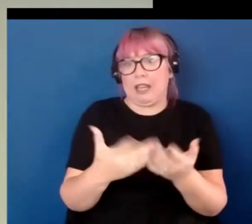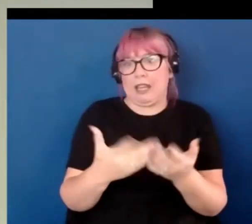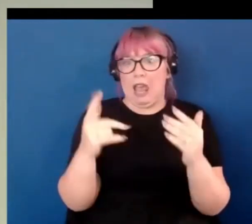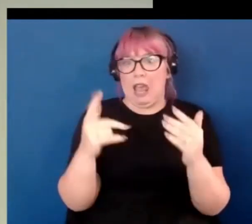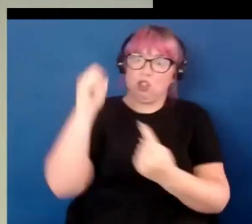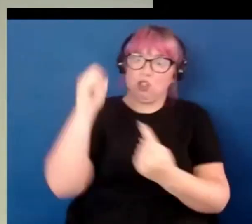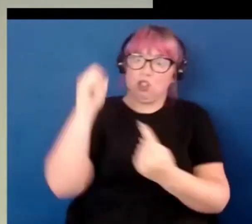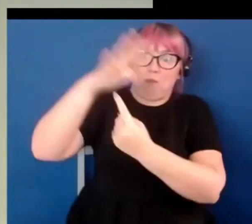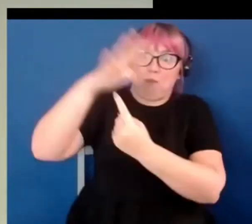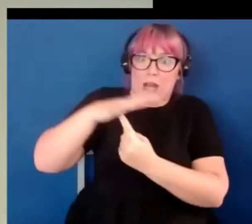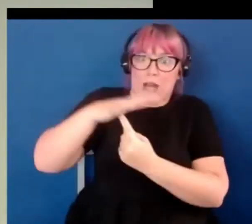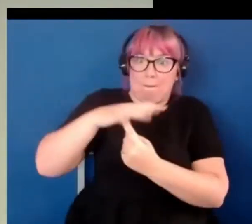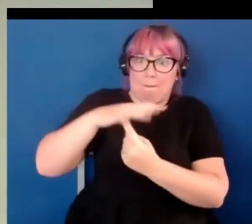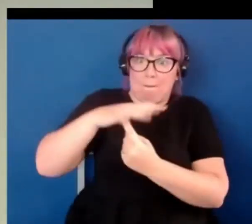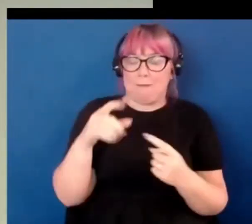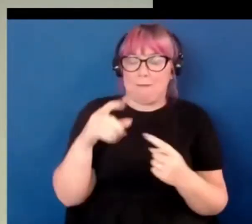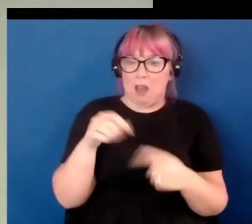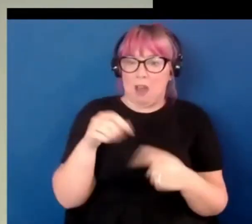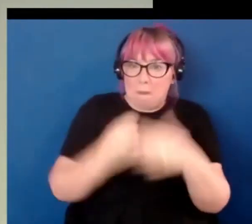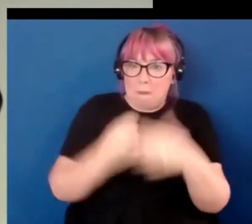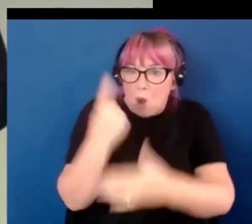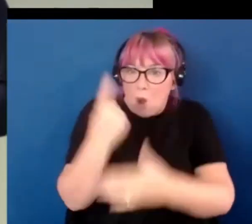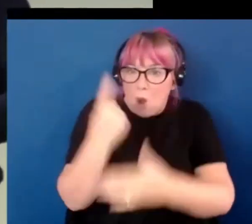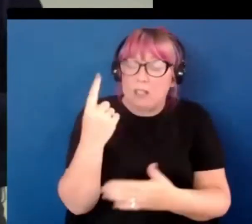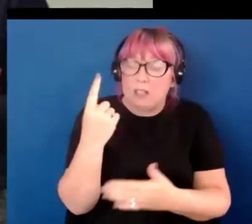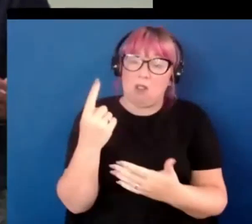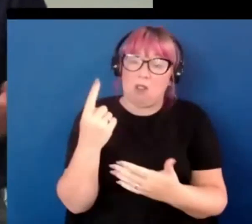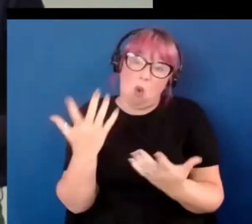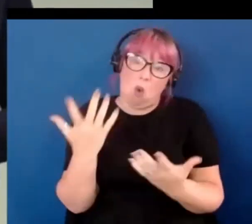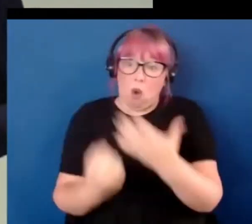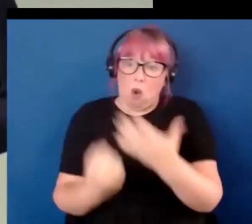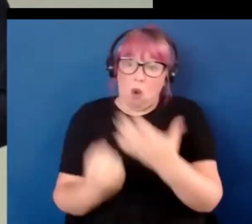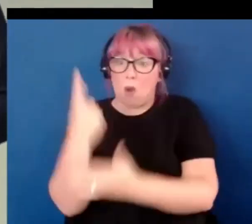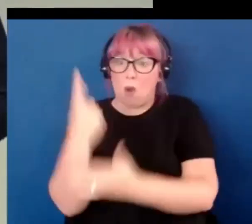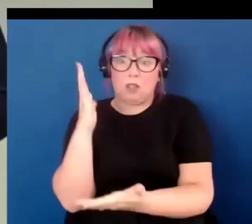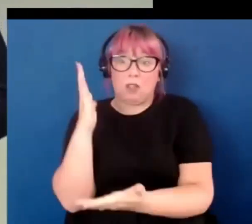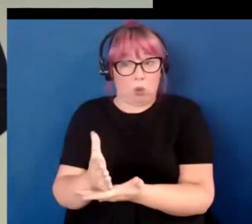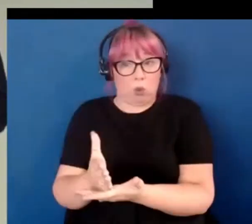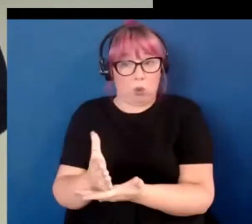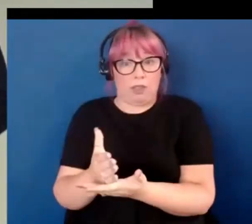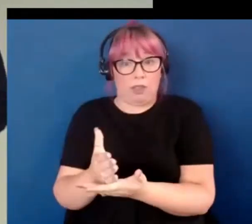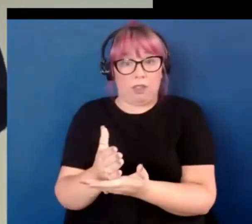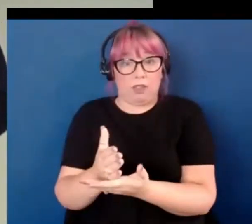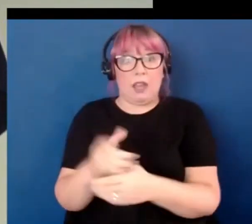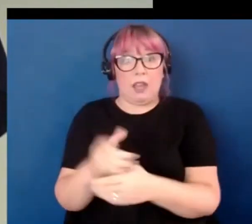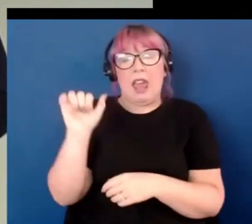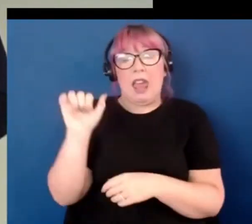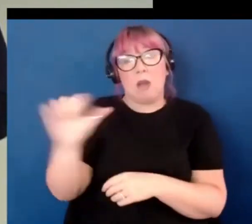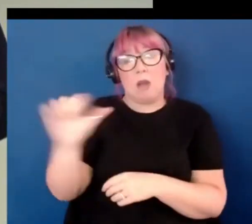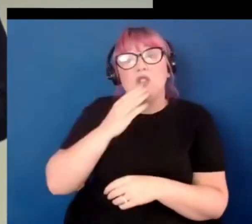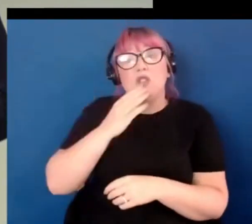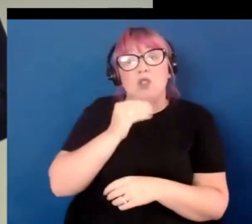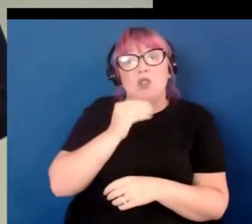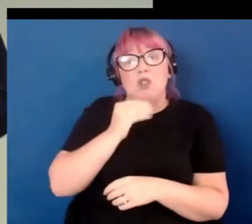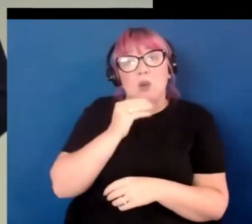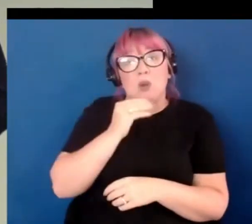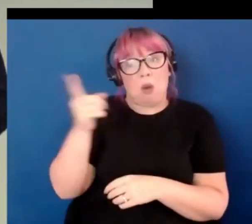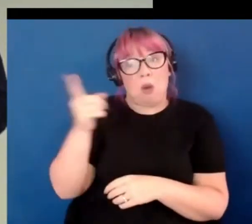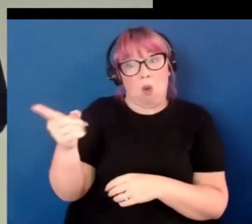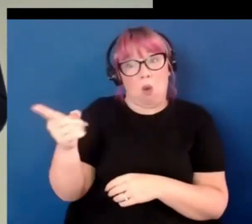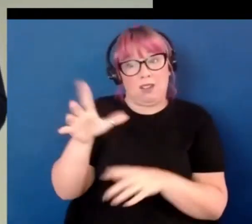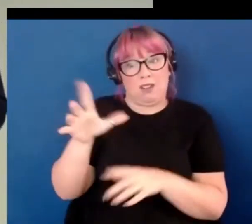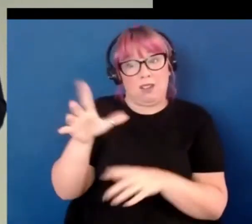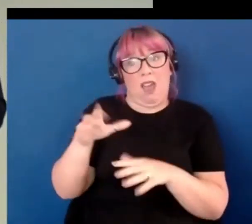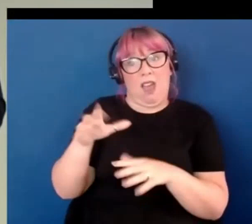moment of truth. It was used by black theologians in apartheid South Africa as their country was plunged into